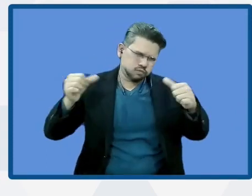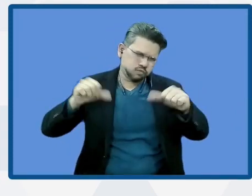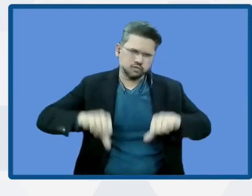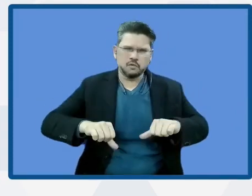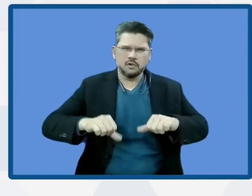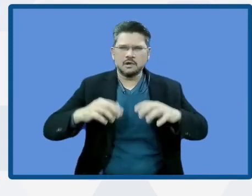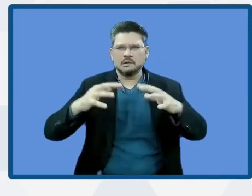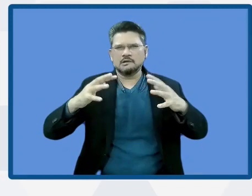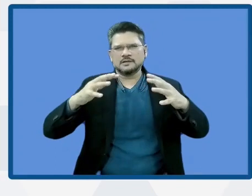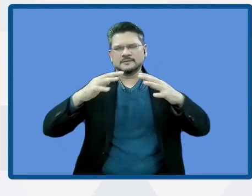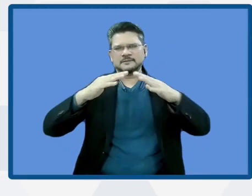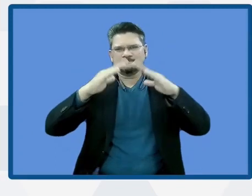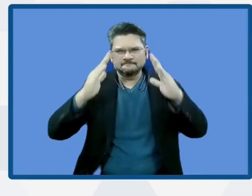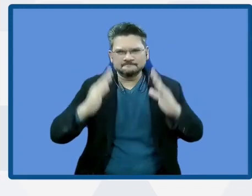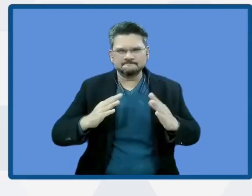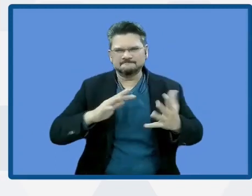lives, unfortunately.